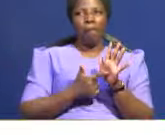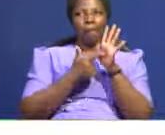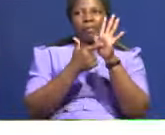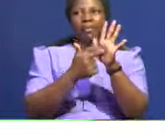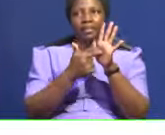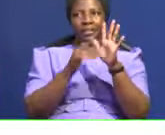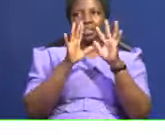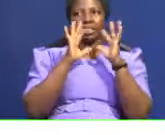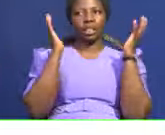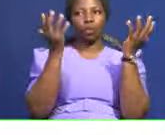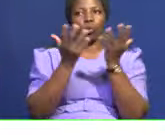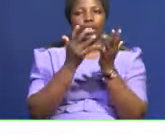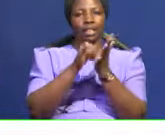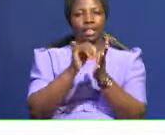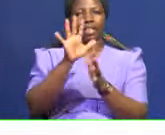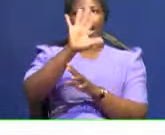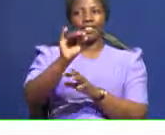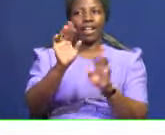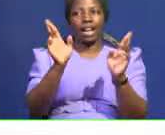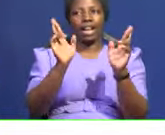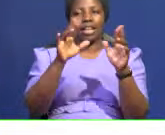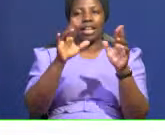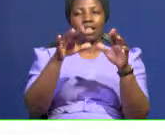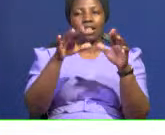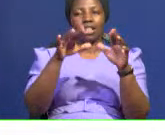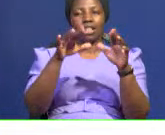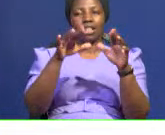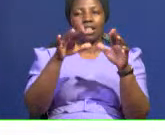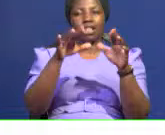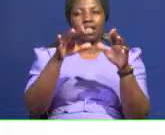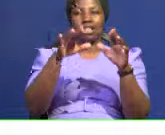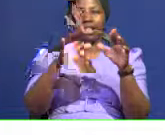The world that Africa is ready to take its destiny